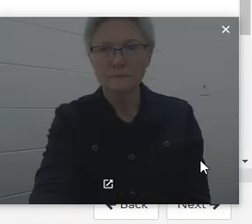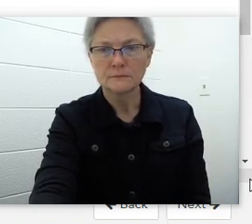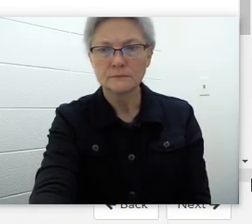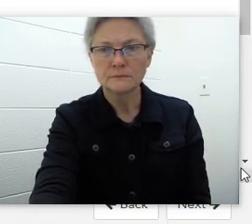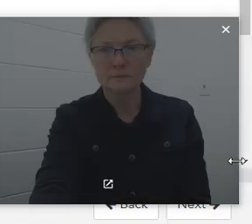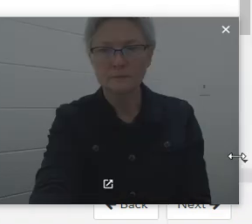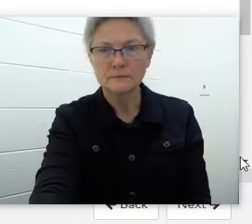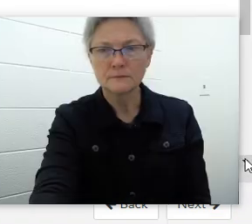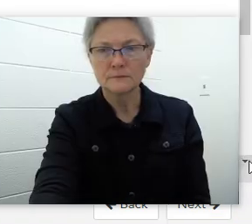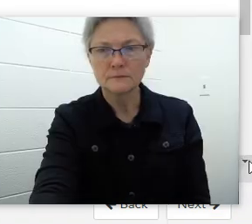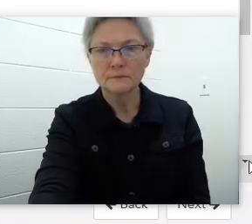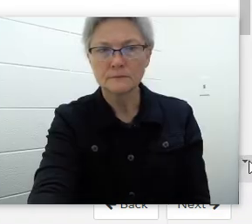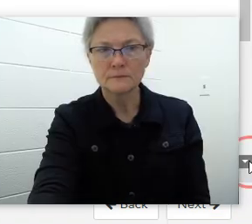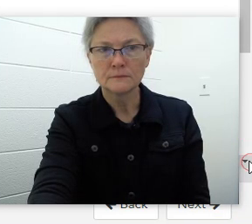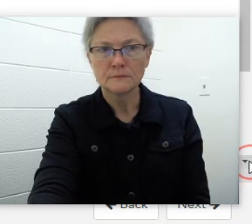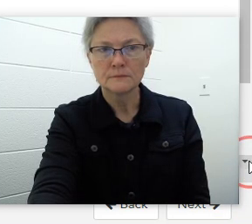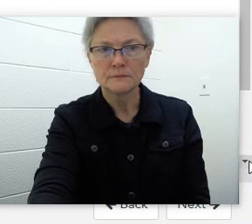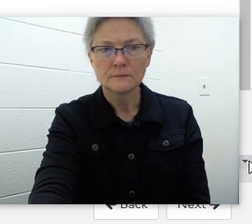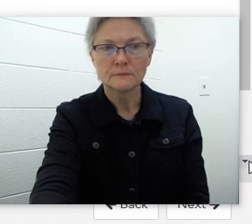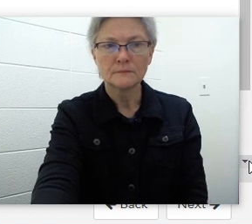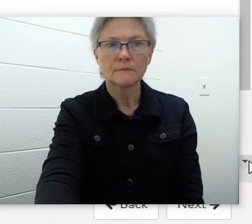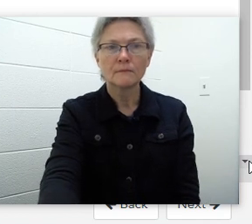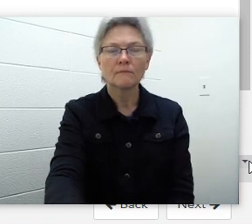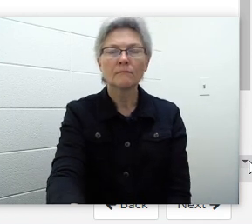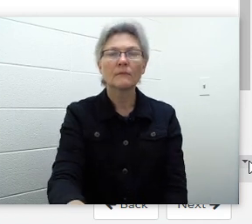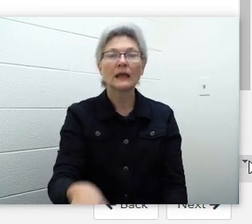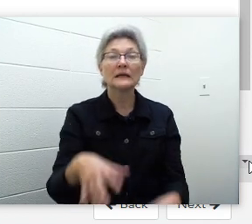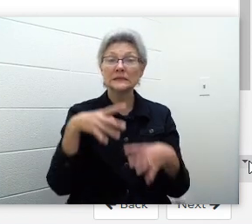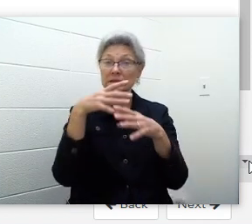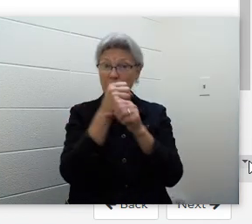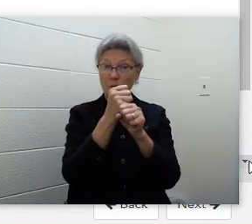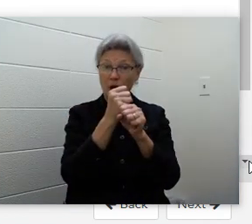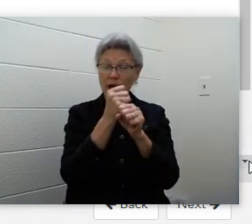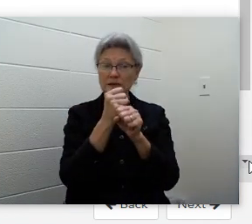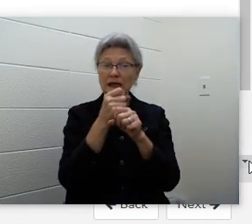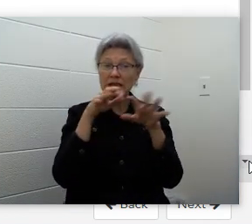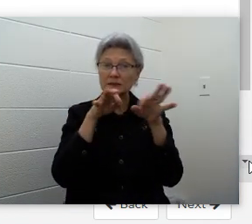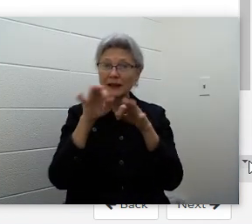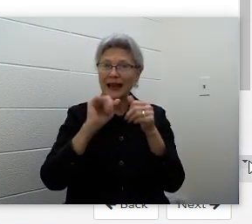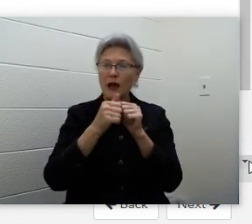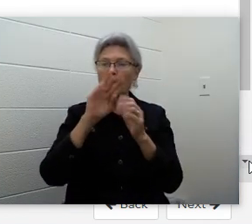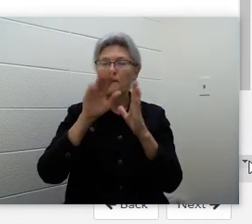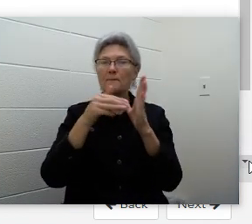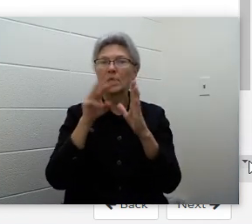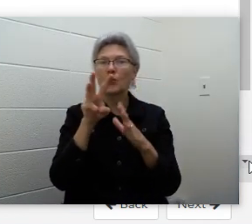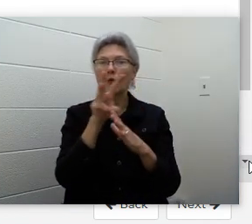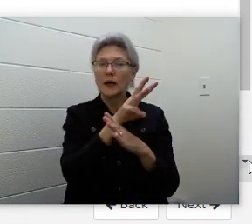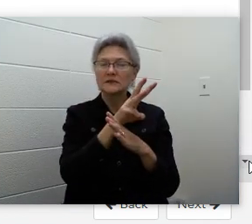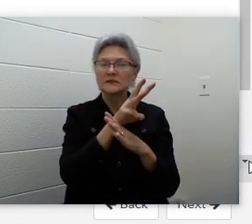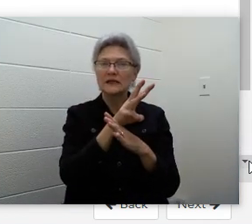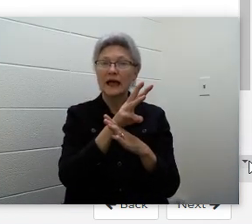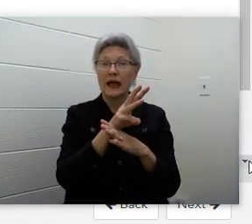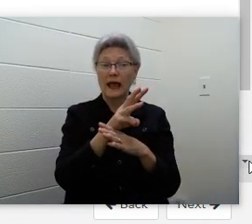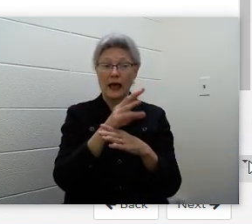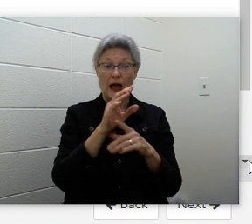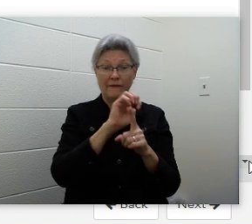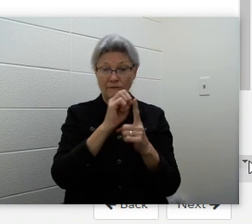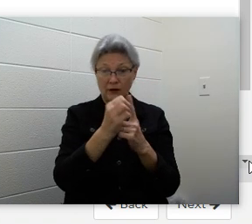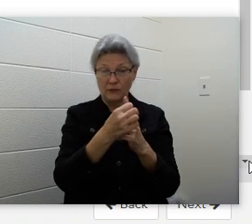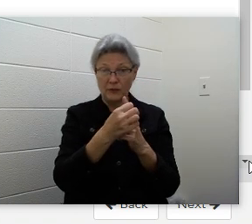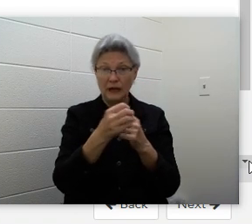Lesson 2, check. 5. Summarize. Explain how the Midwest's physical environment enables farmers to do